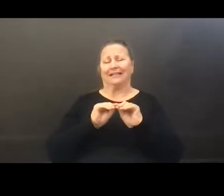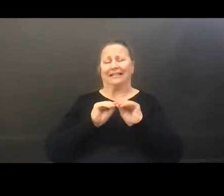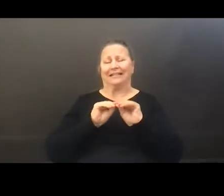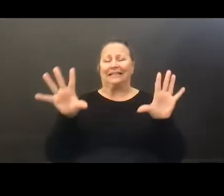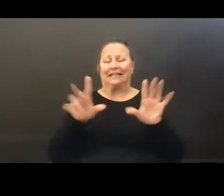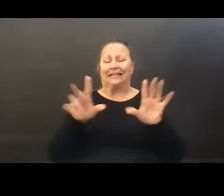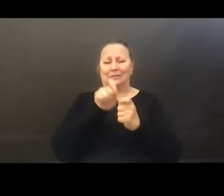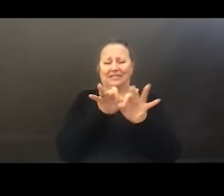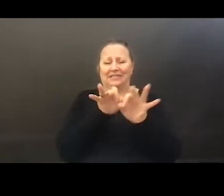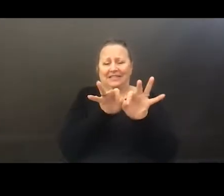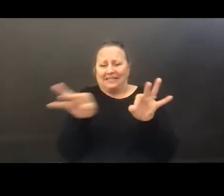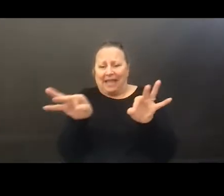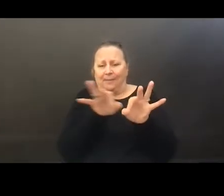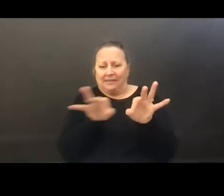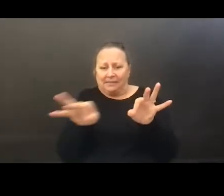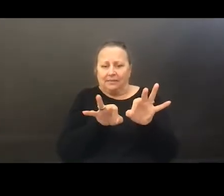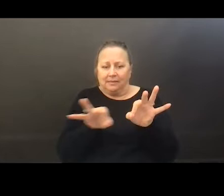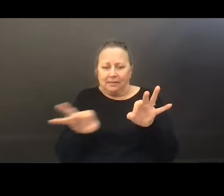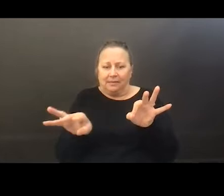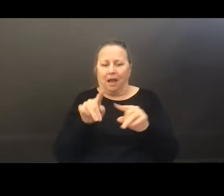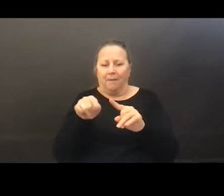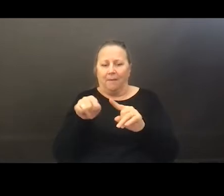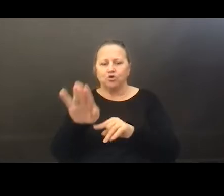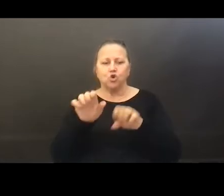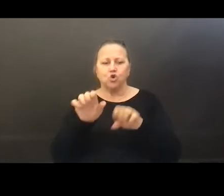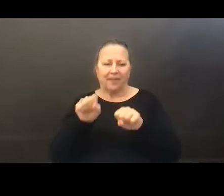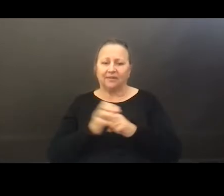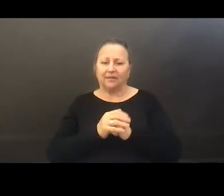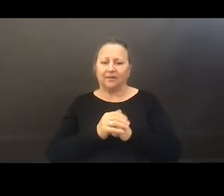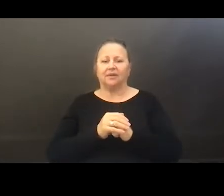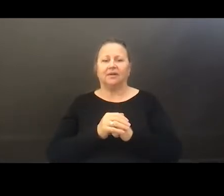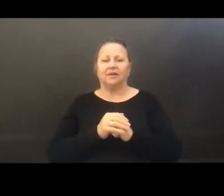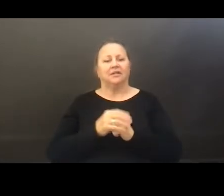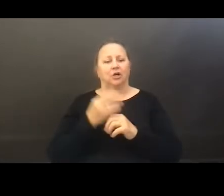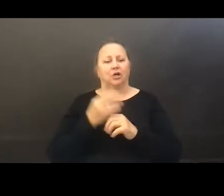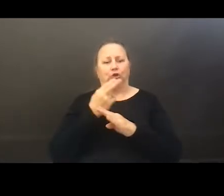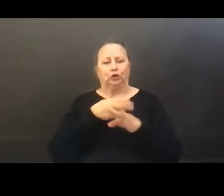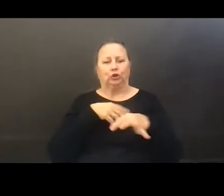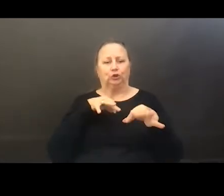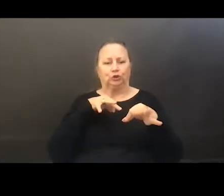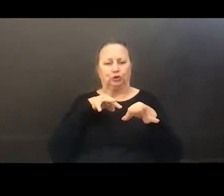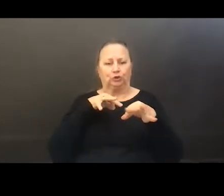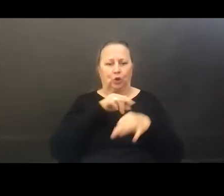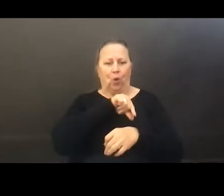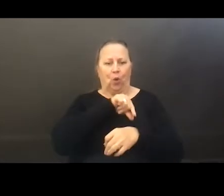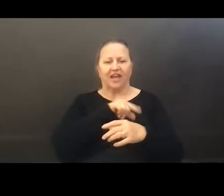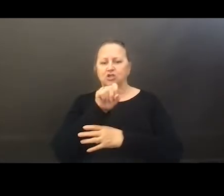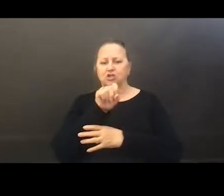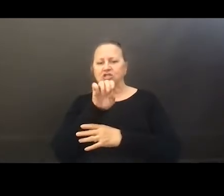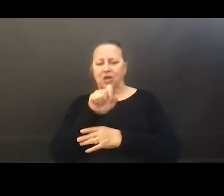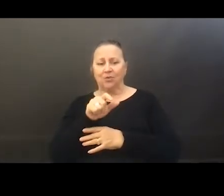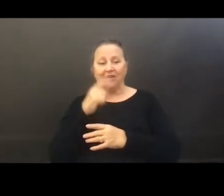abilities. Include that qualification summary right at the top using those key words, especially for that automated tracking